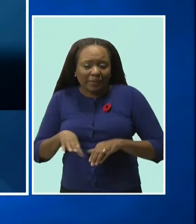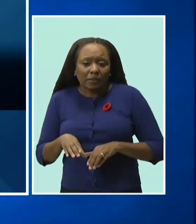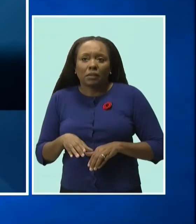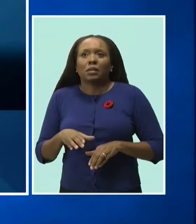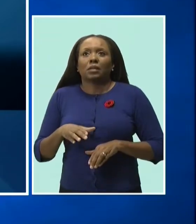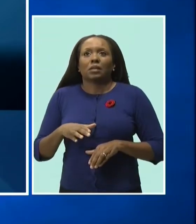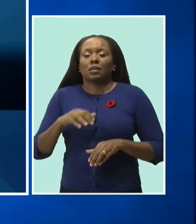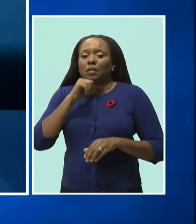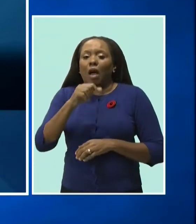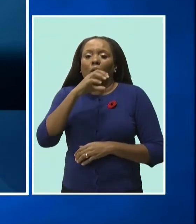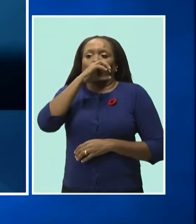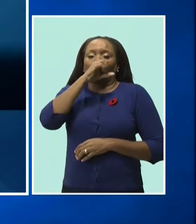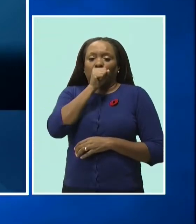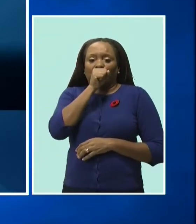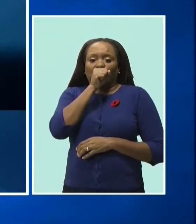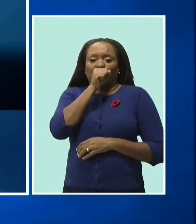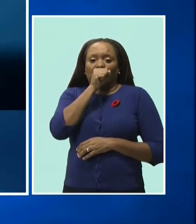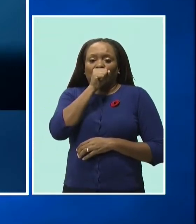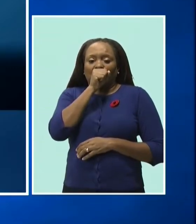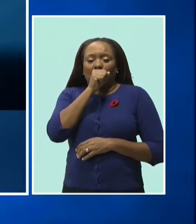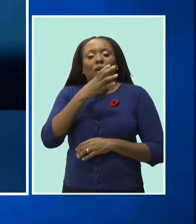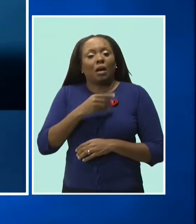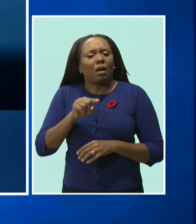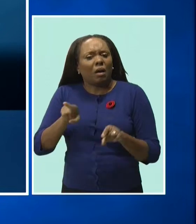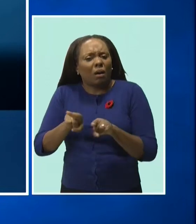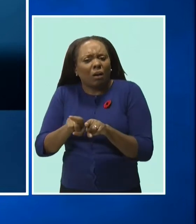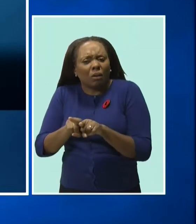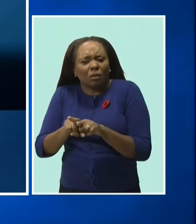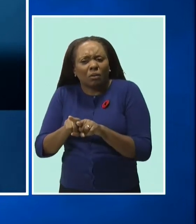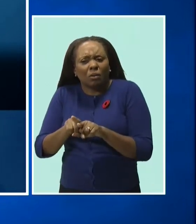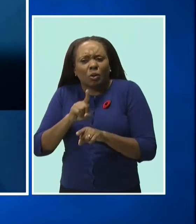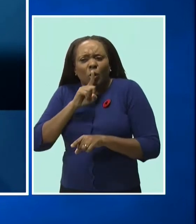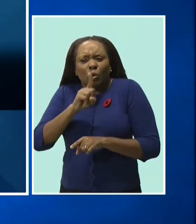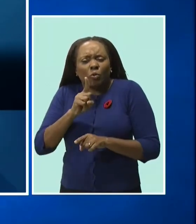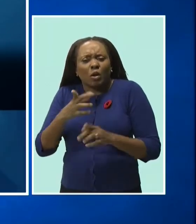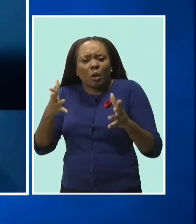mute the voice and contribution